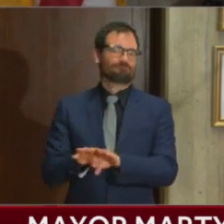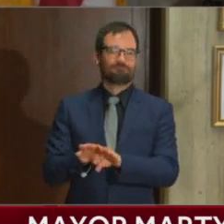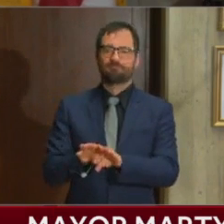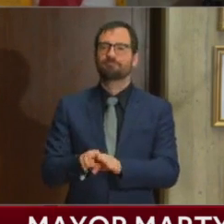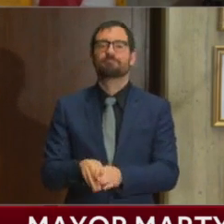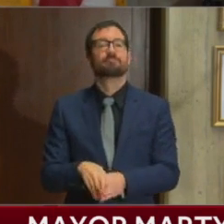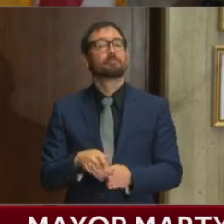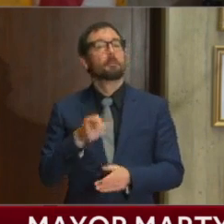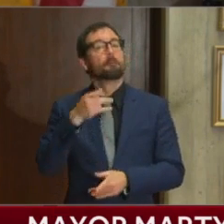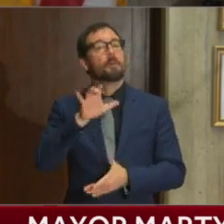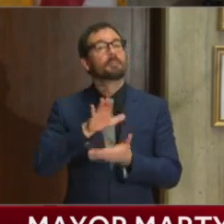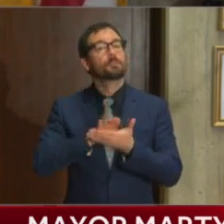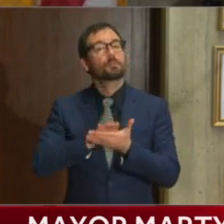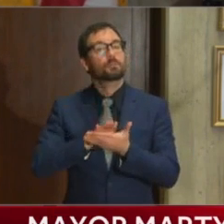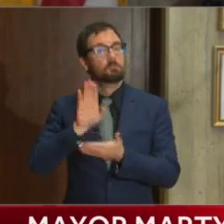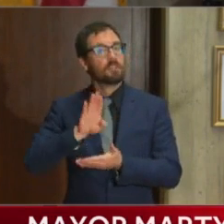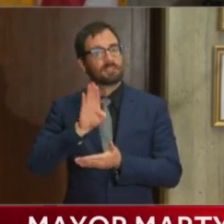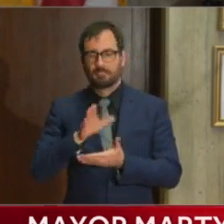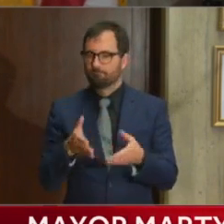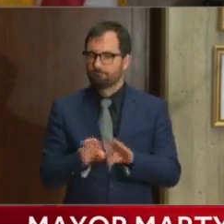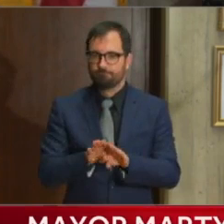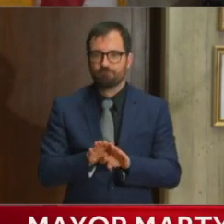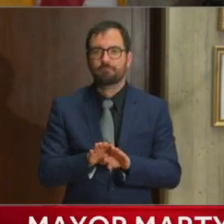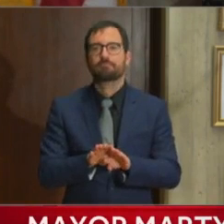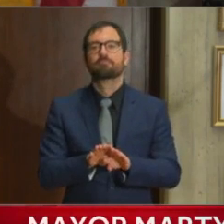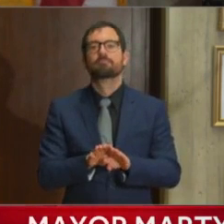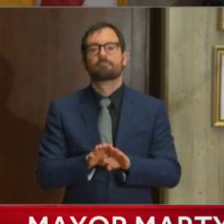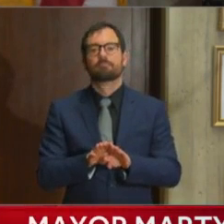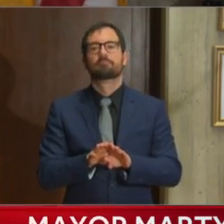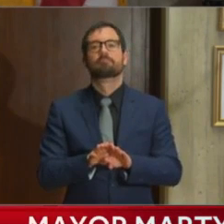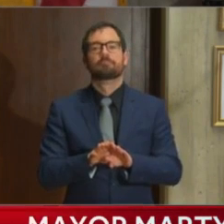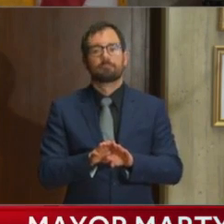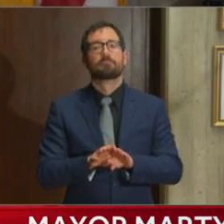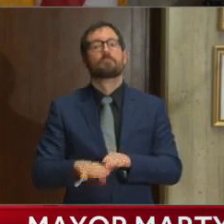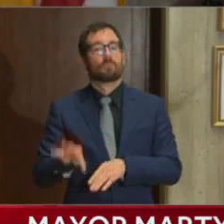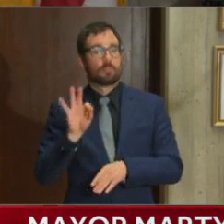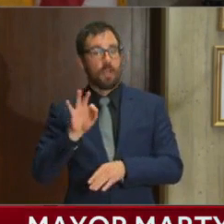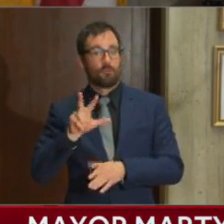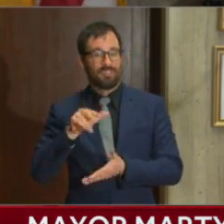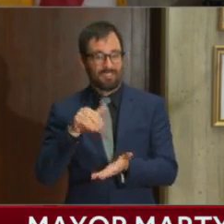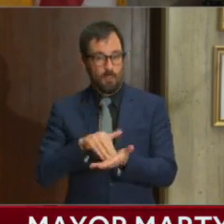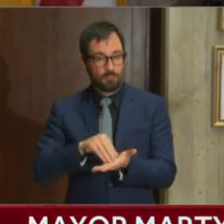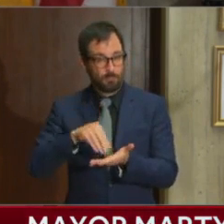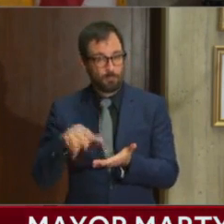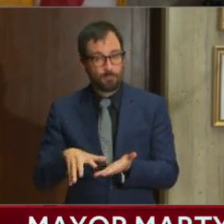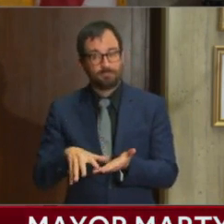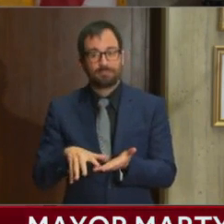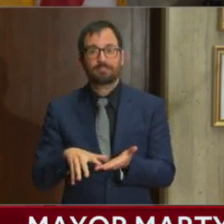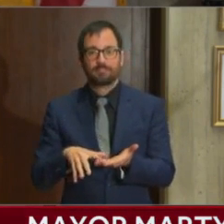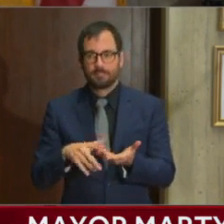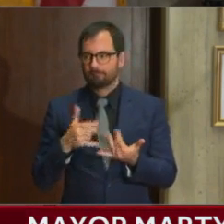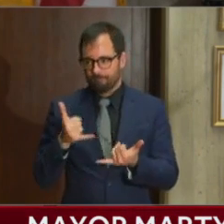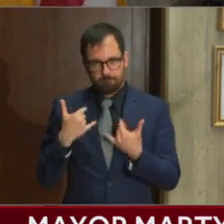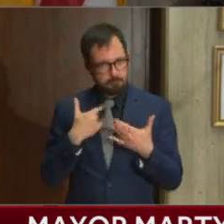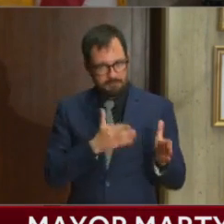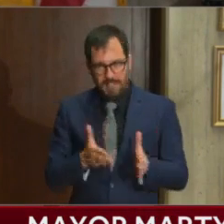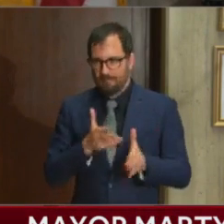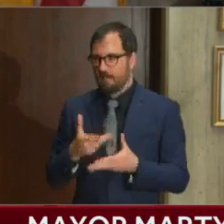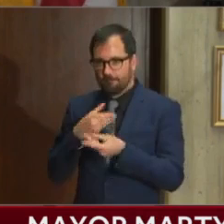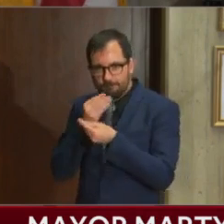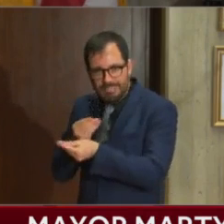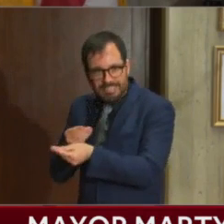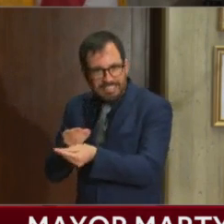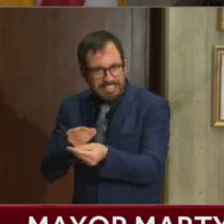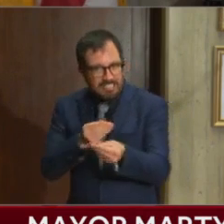students fed and engaged with learning activities for up to 6 weeks out of school. to protect our families. We've closed all gyms